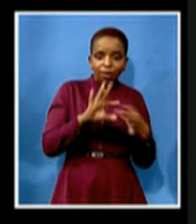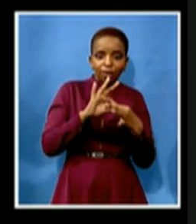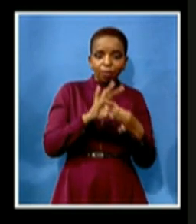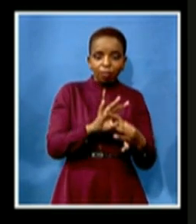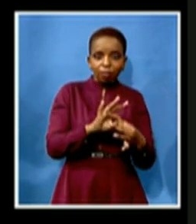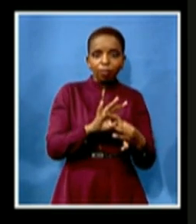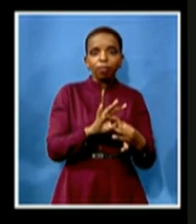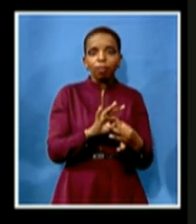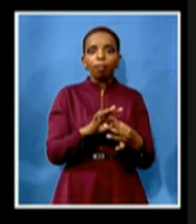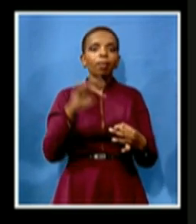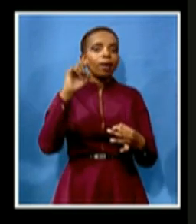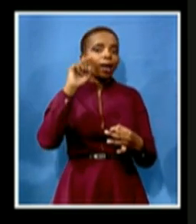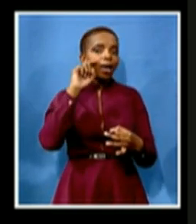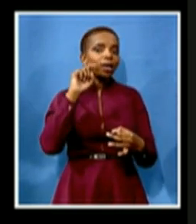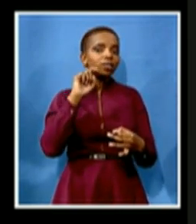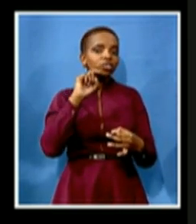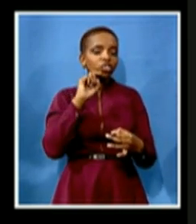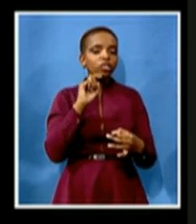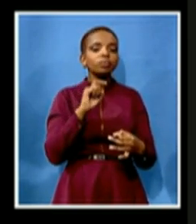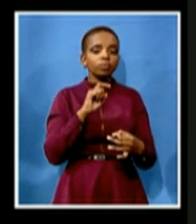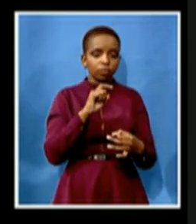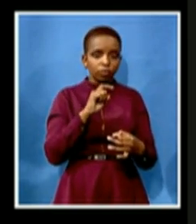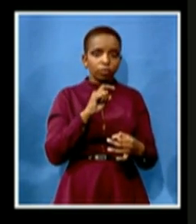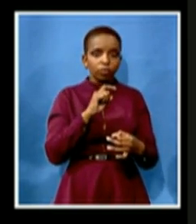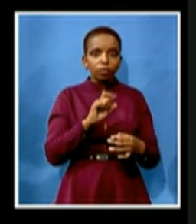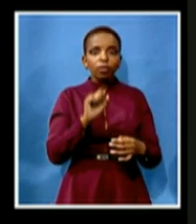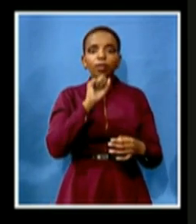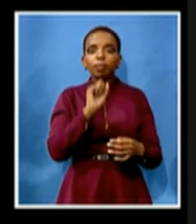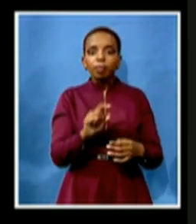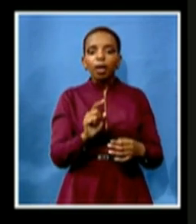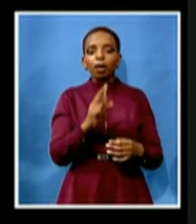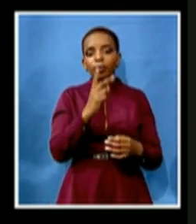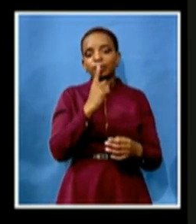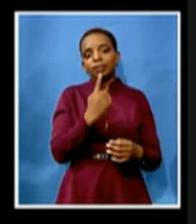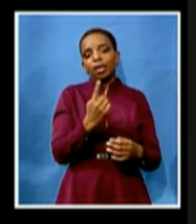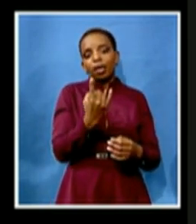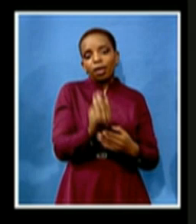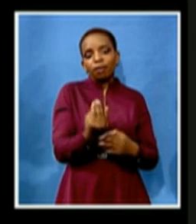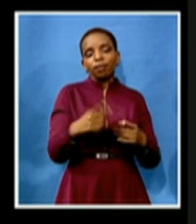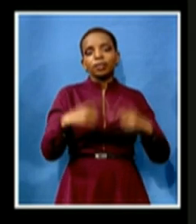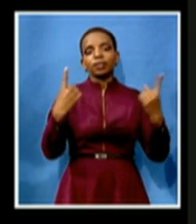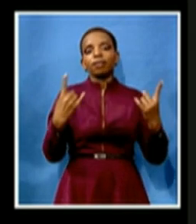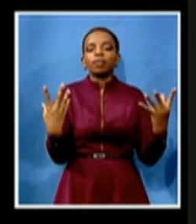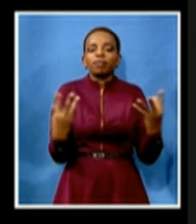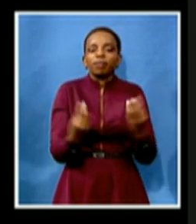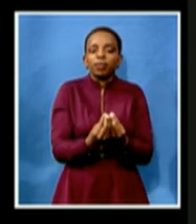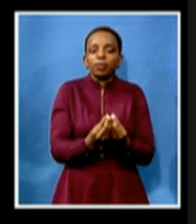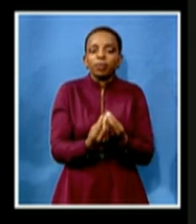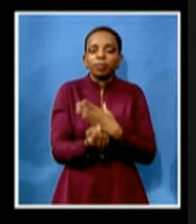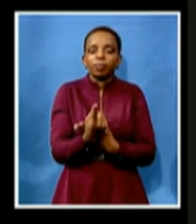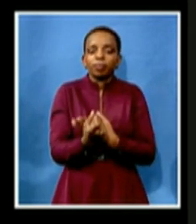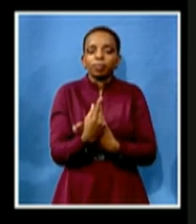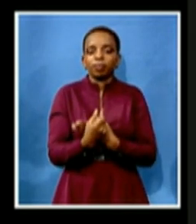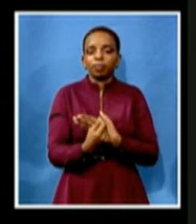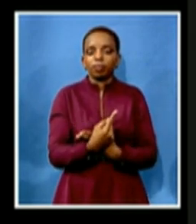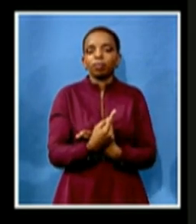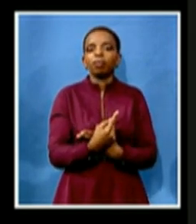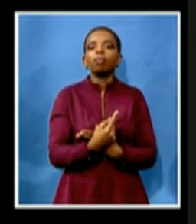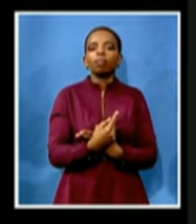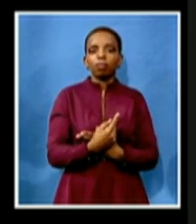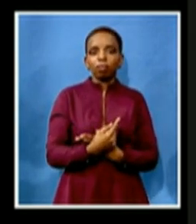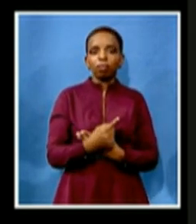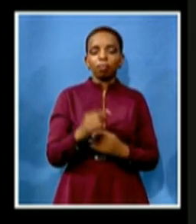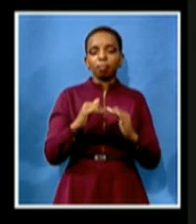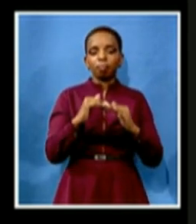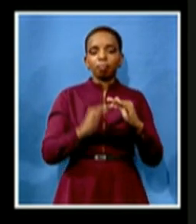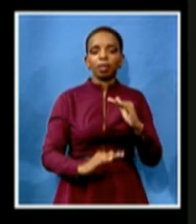seen much that is different, except the few cases that we have seen below 40, but I think the pattern is